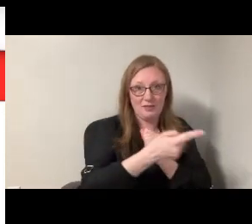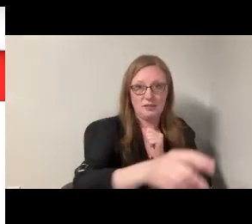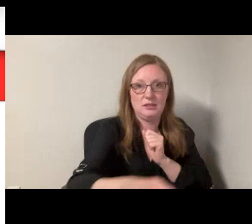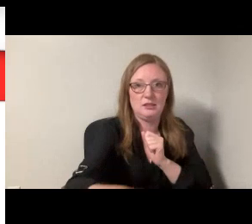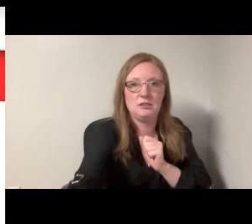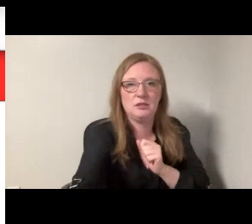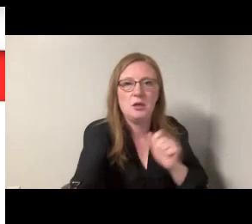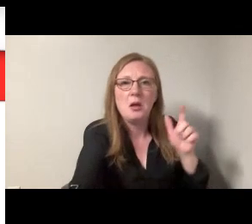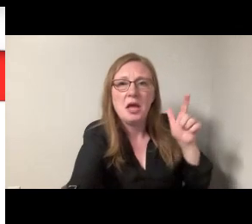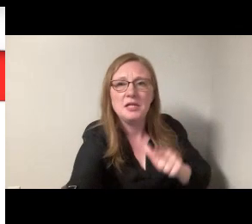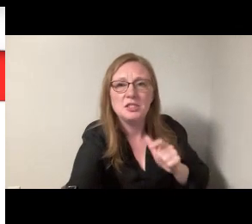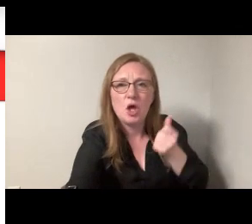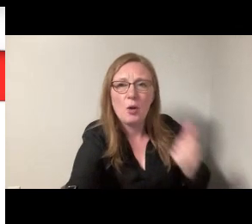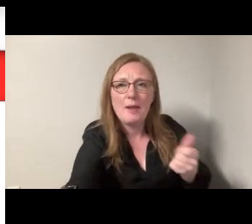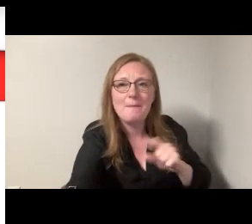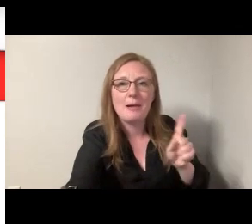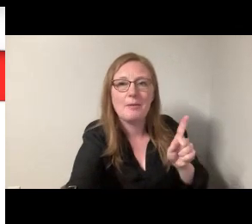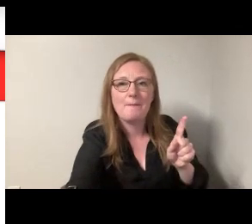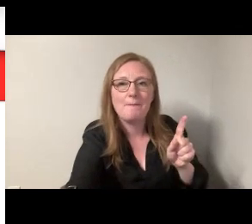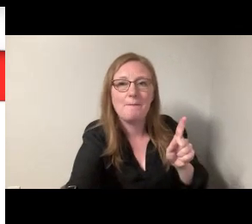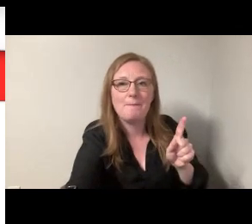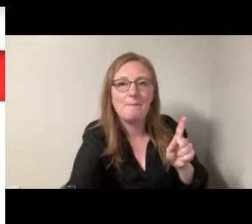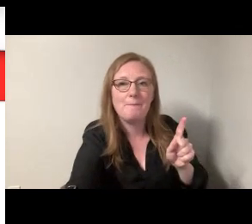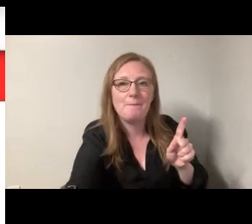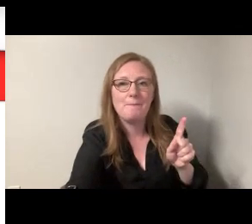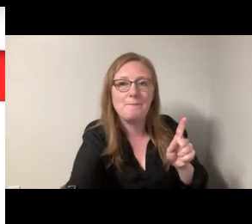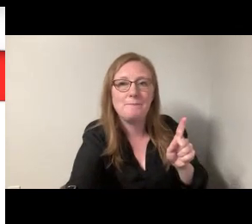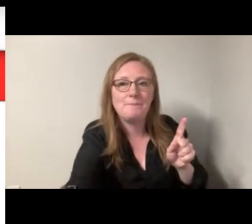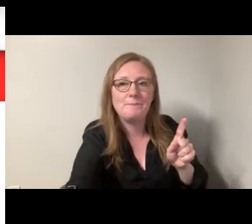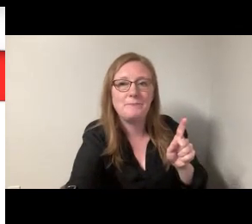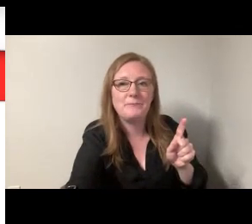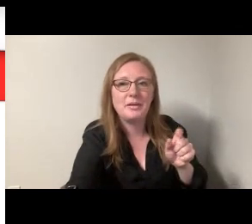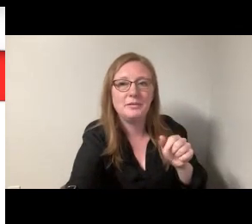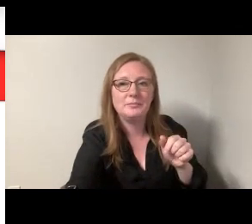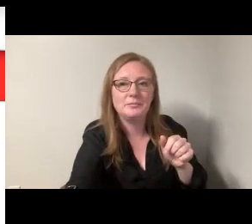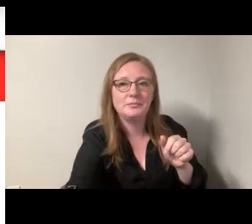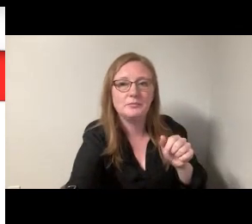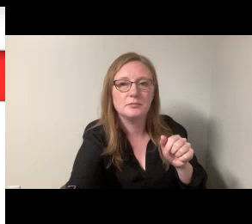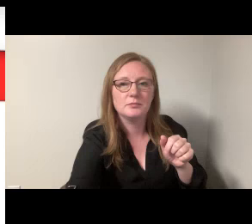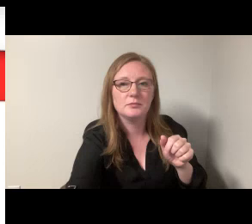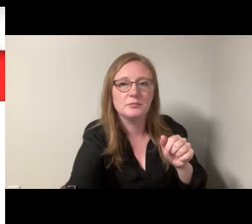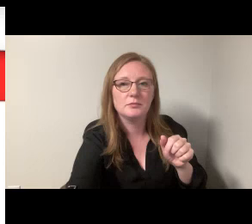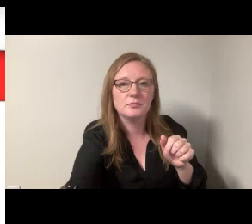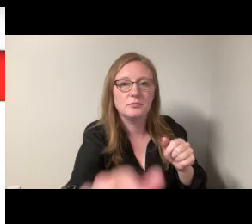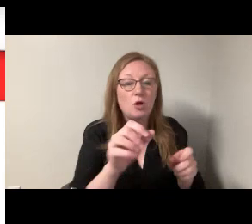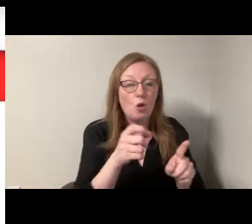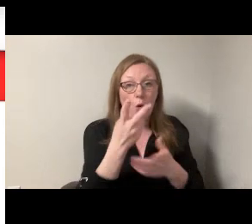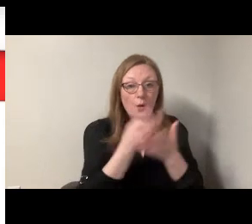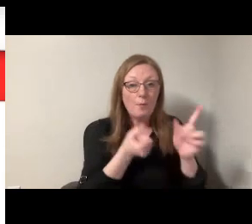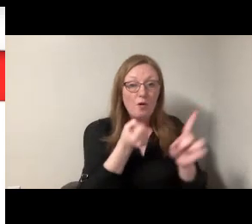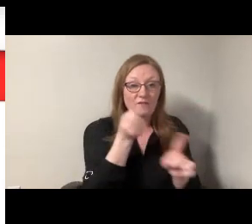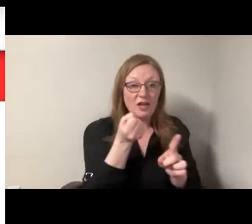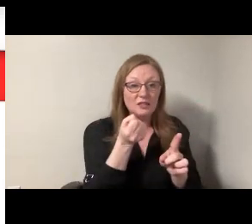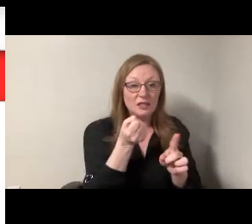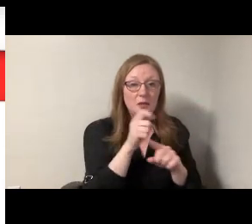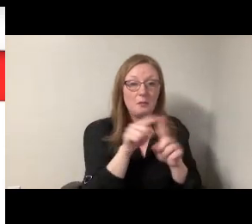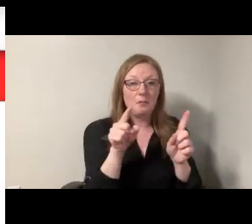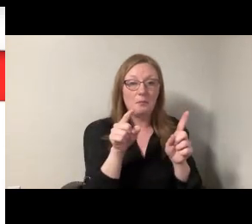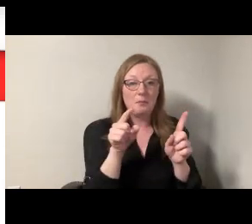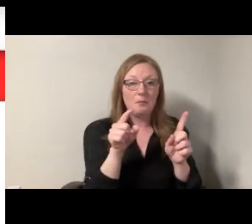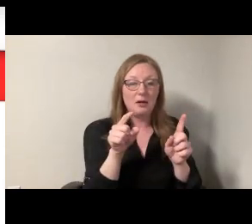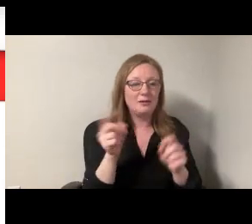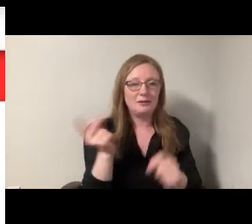low impact, but we've had a low. We're both affected, but